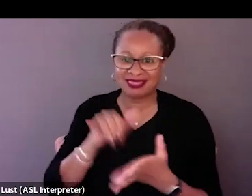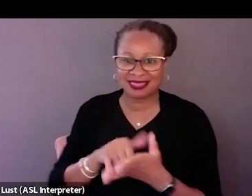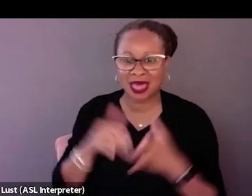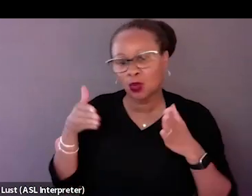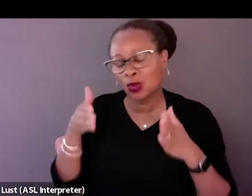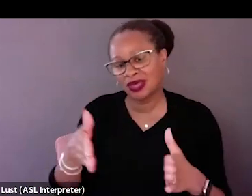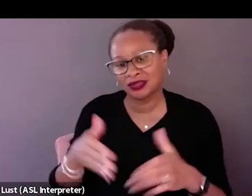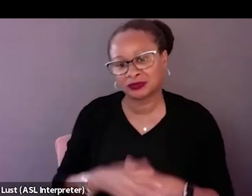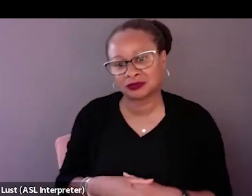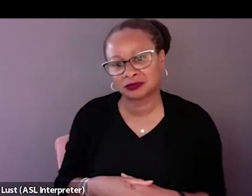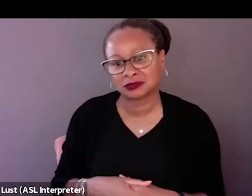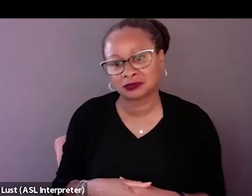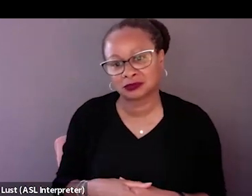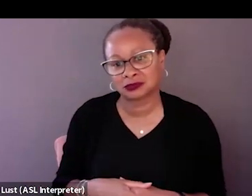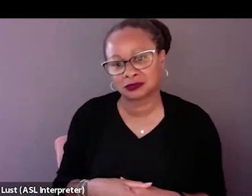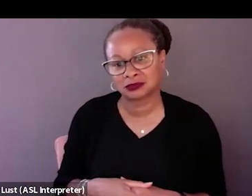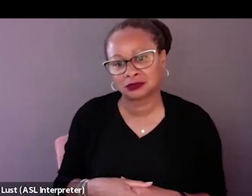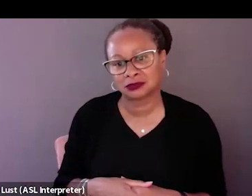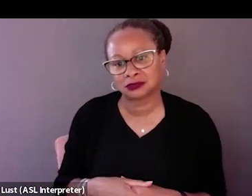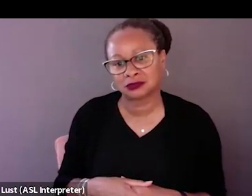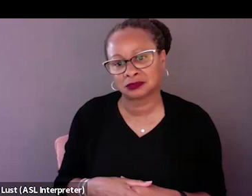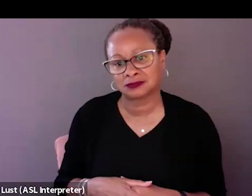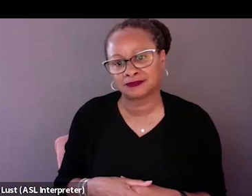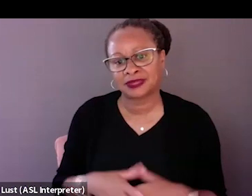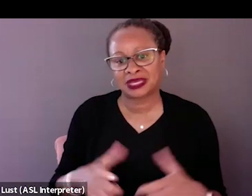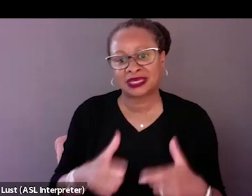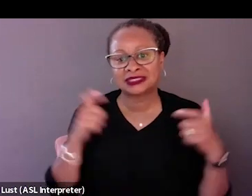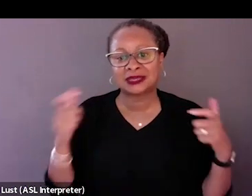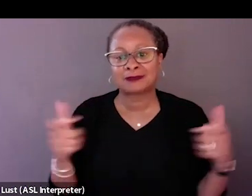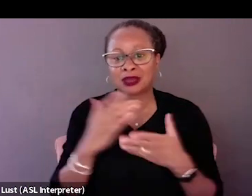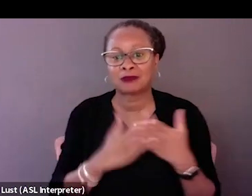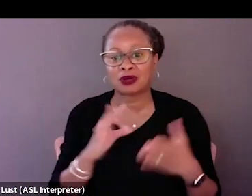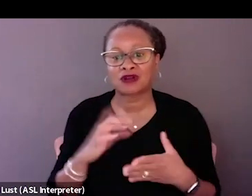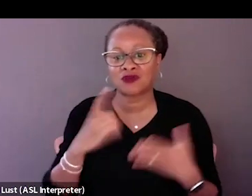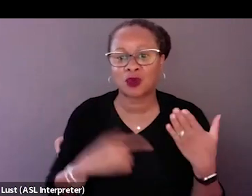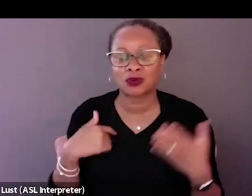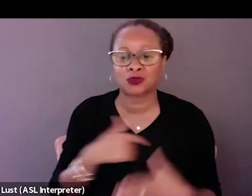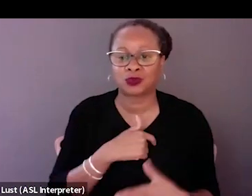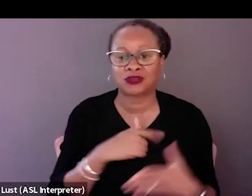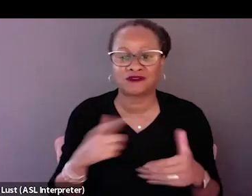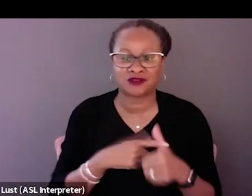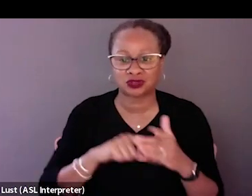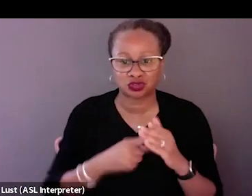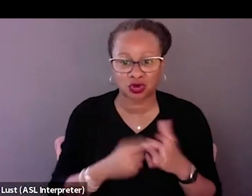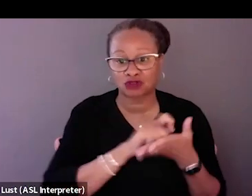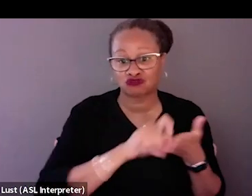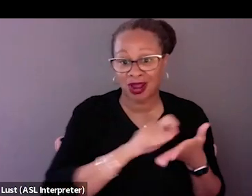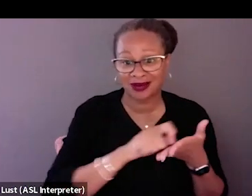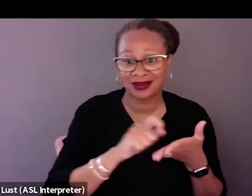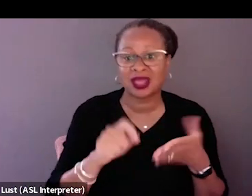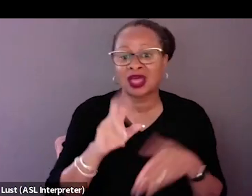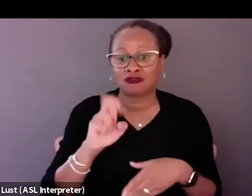way, you know, this was a big part of what, you know, when we first started writing the reenactments, we